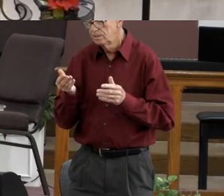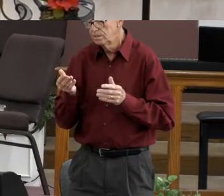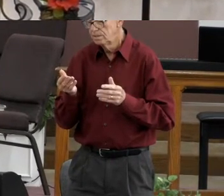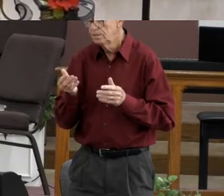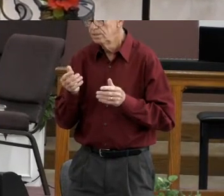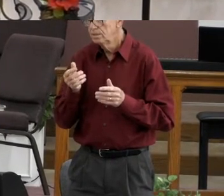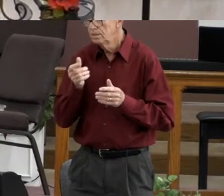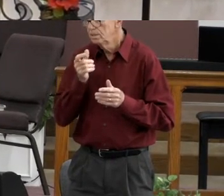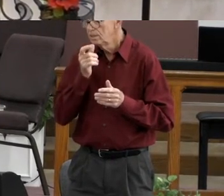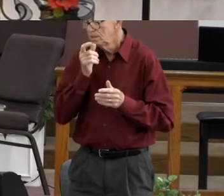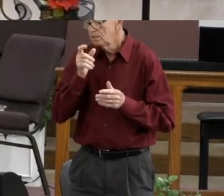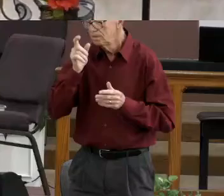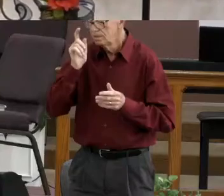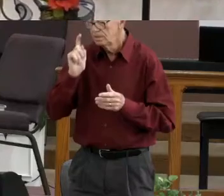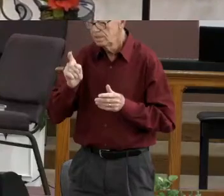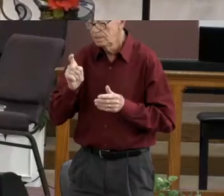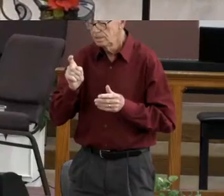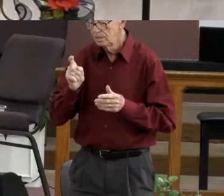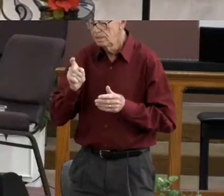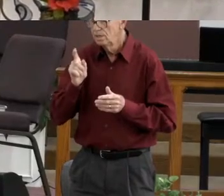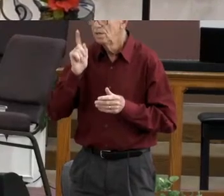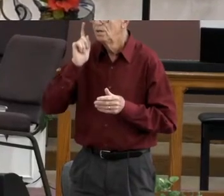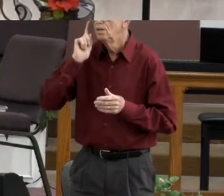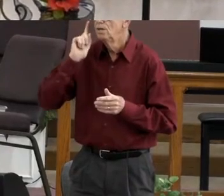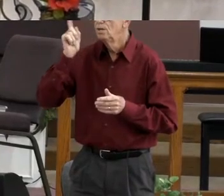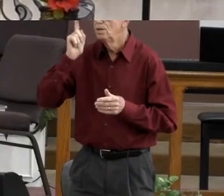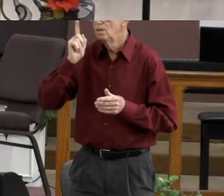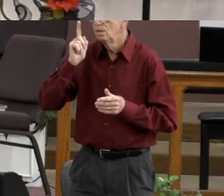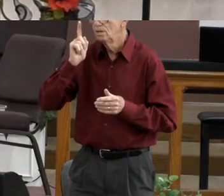who are needing You.